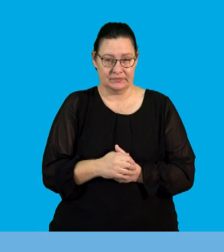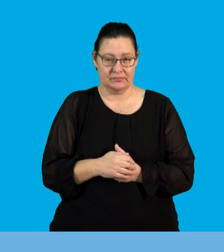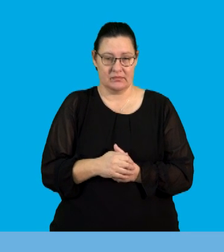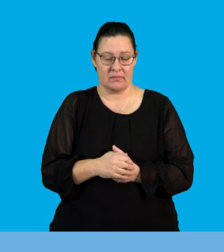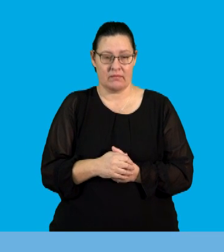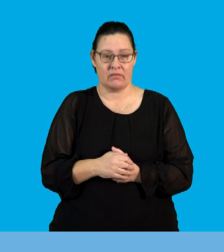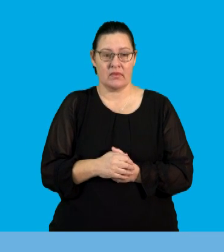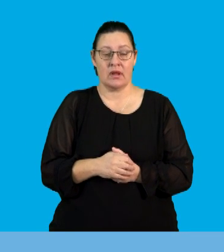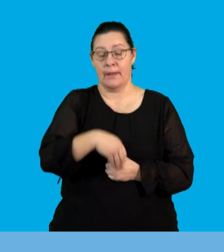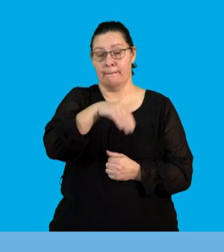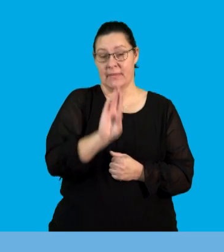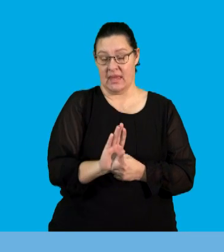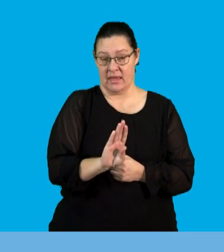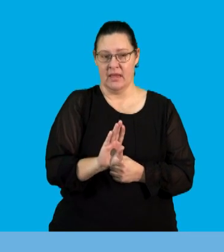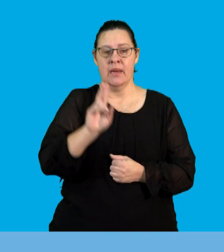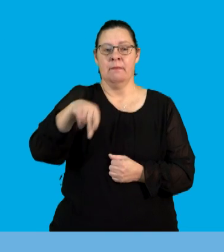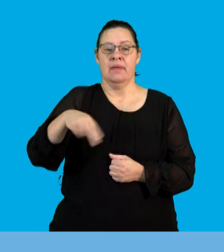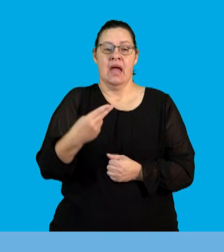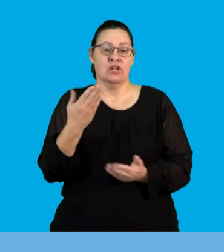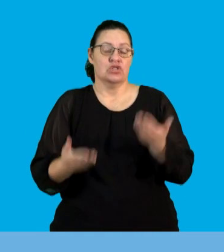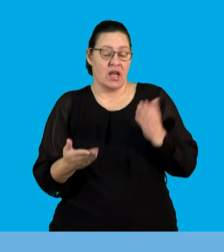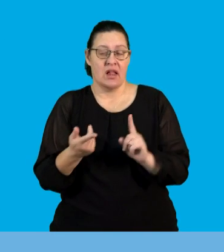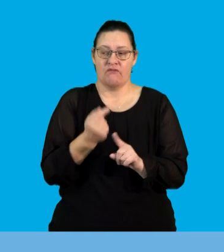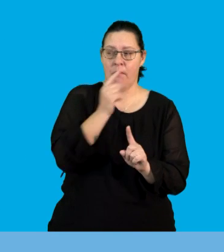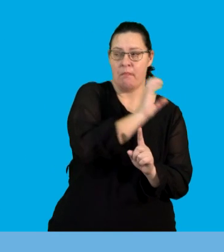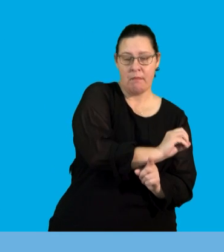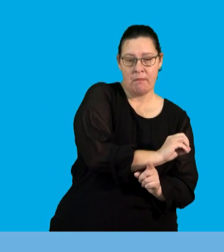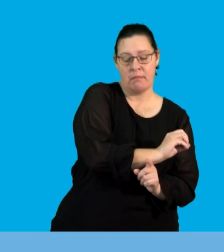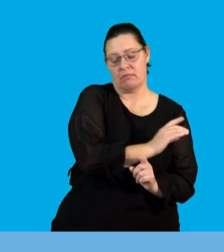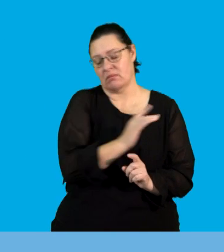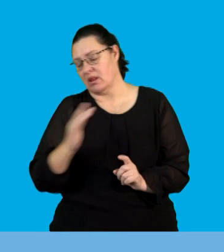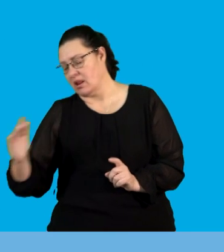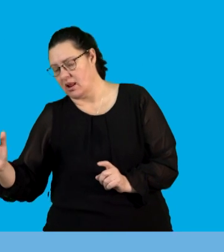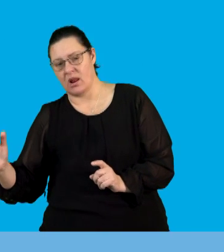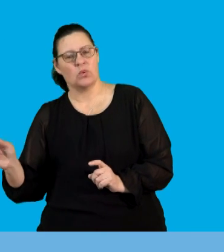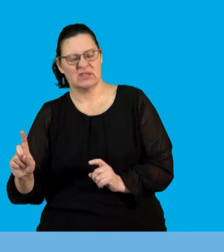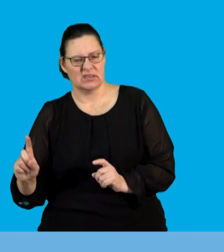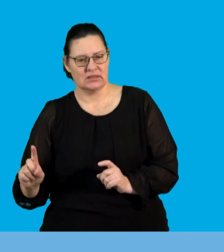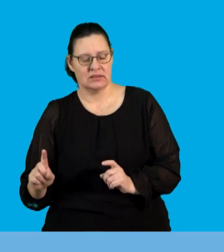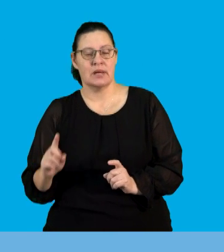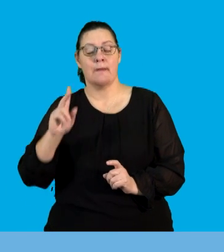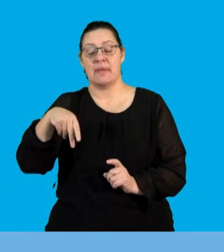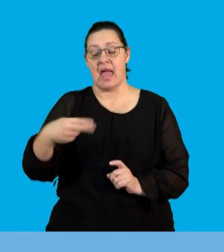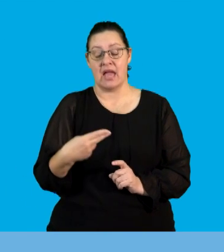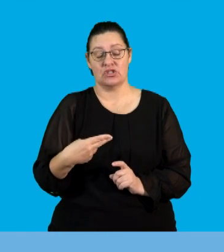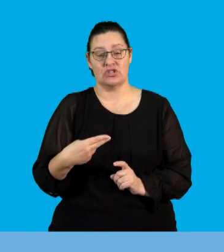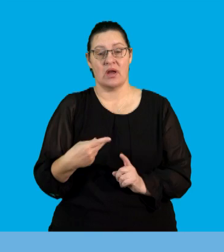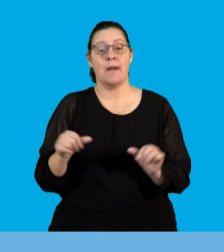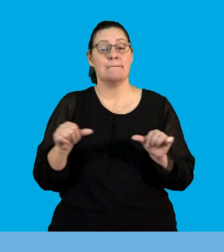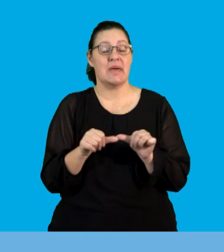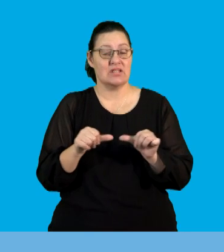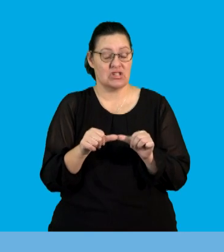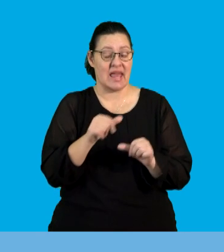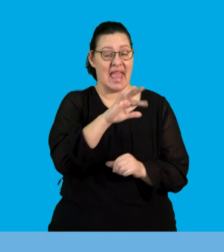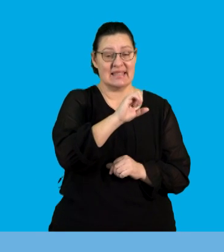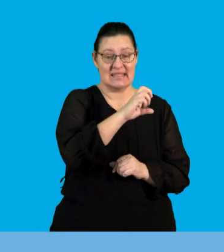indicator. Now B, the pH scale ranges from something to something. We do know that a pH scale measures